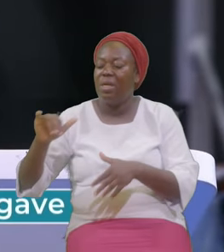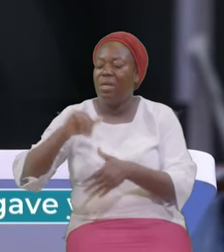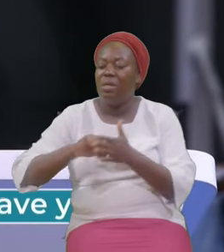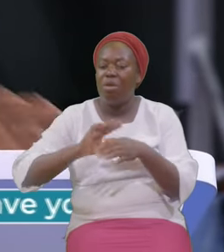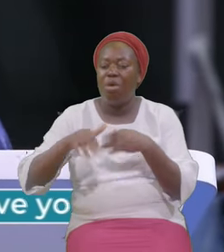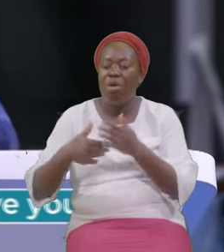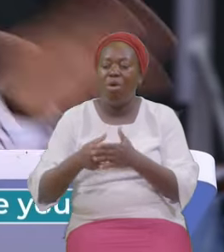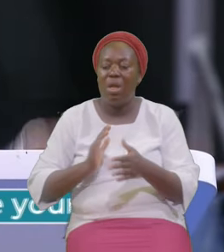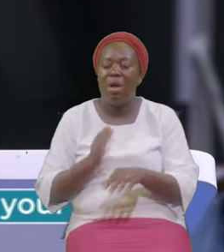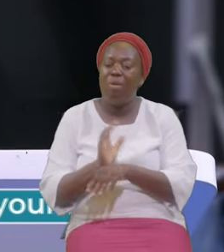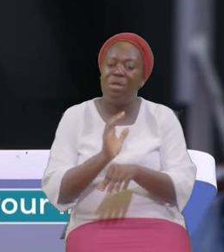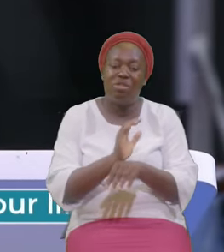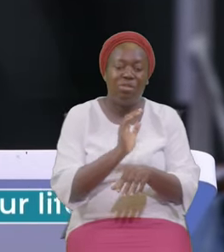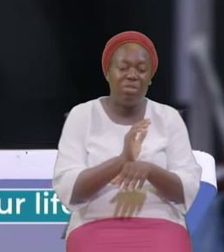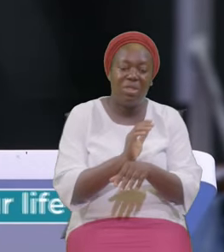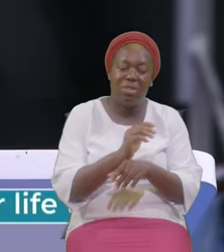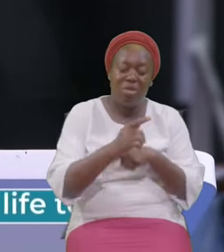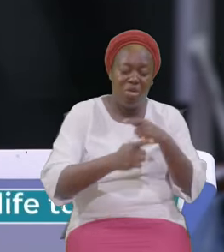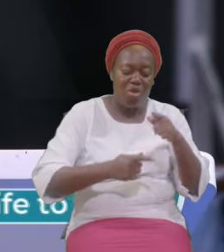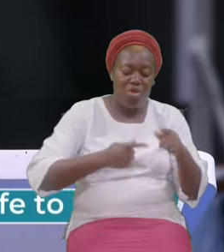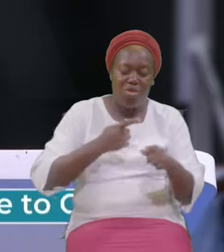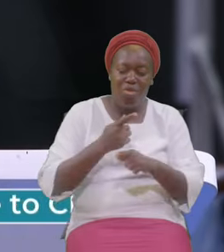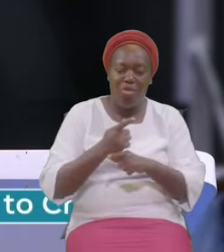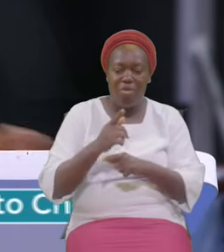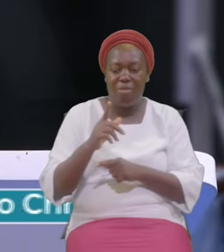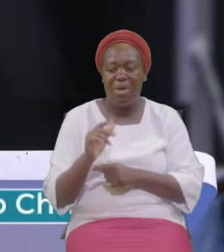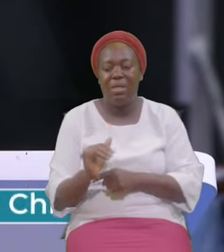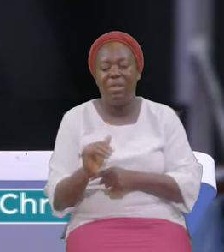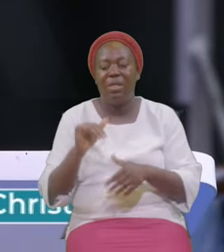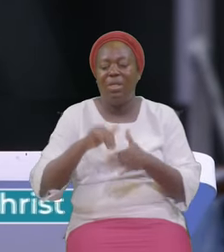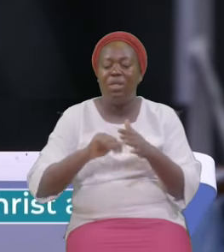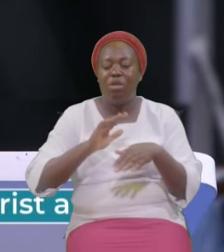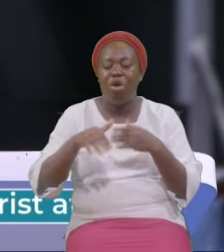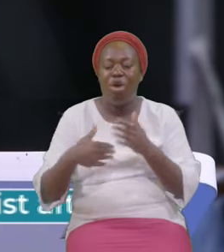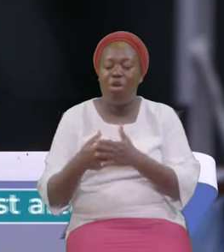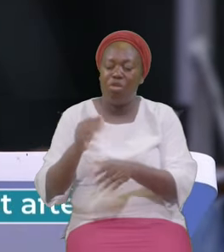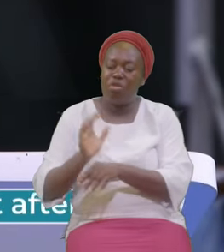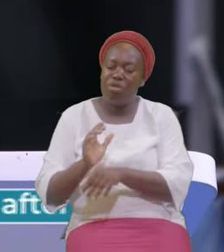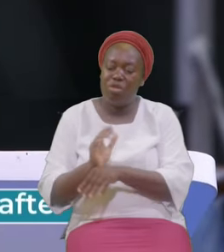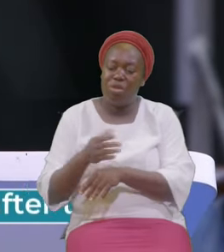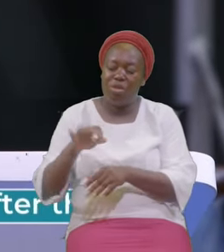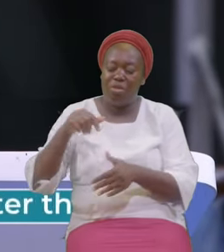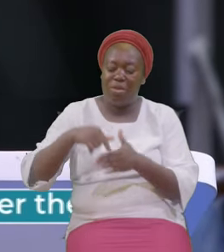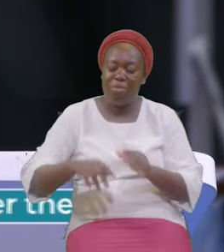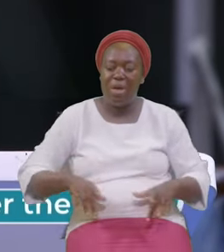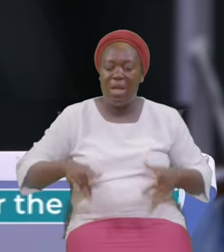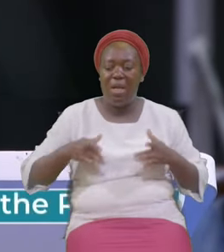in all branches of Deeper Christian Life Ministry, and all the